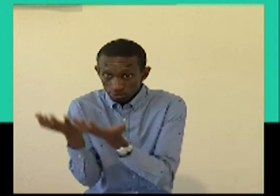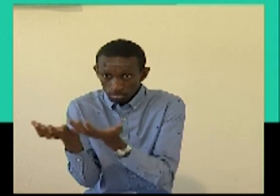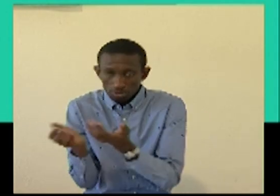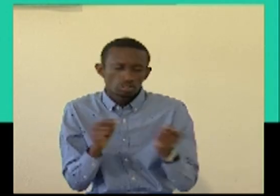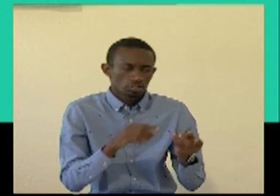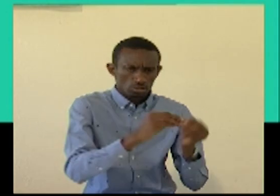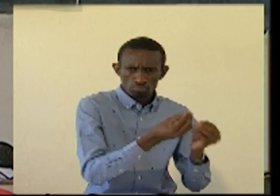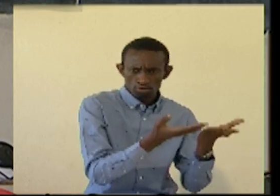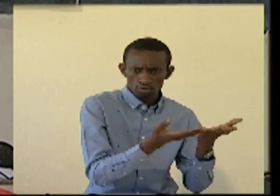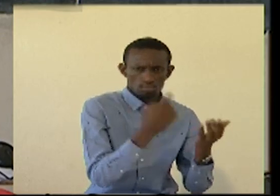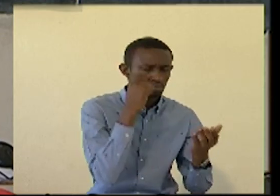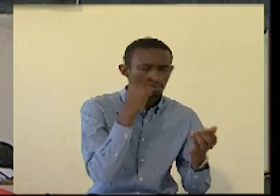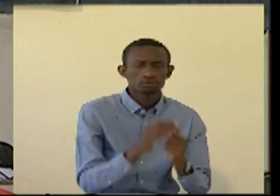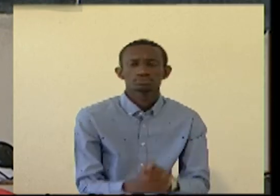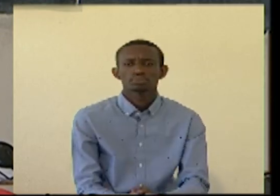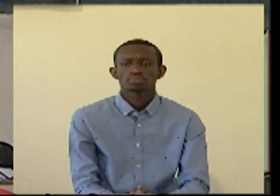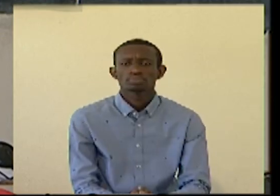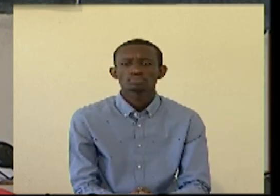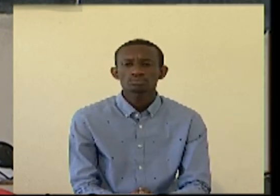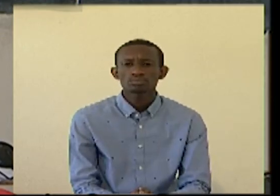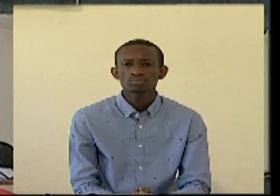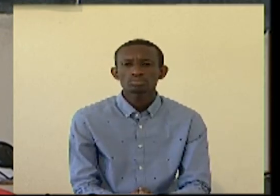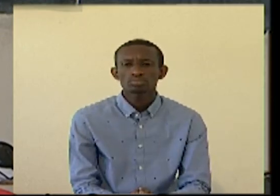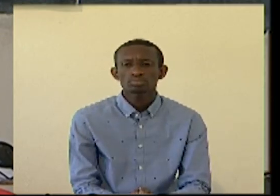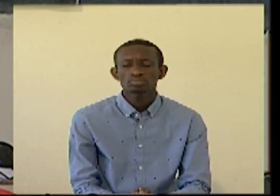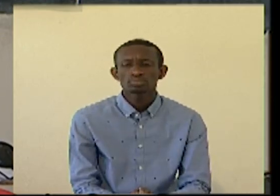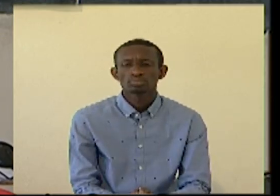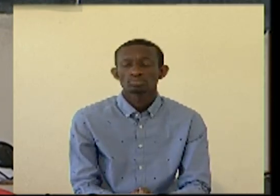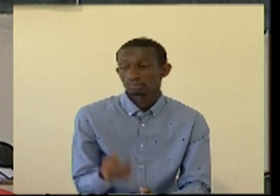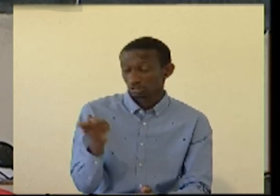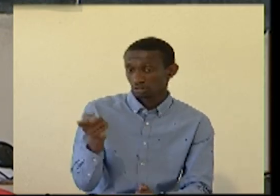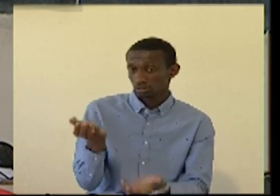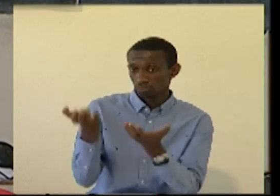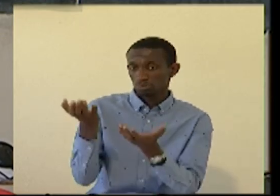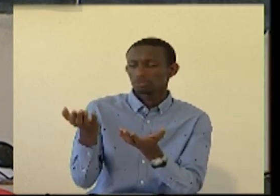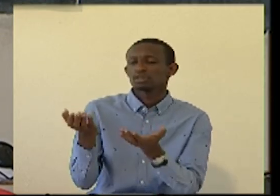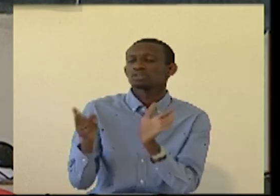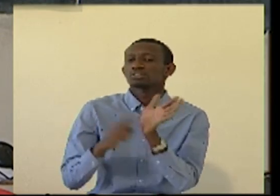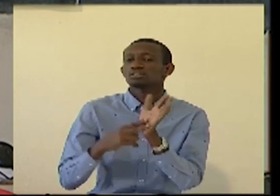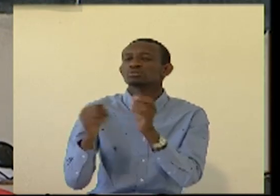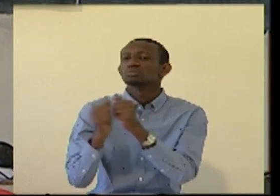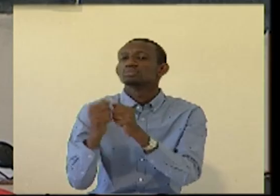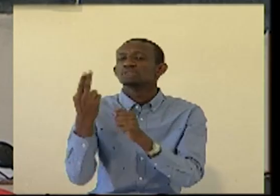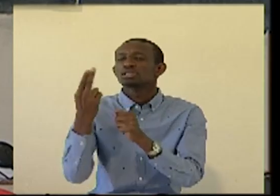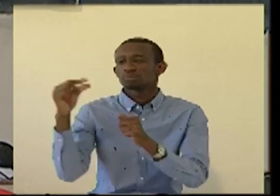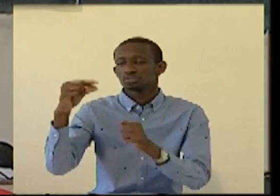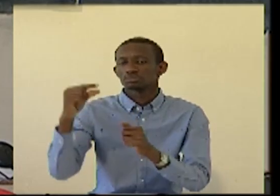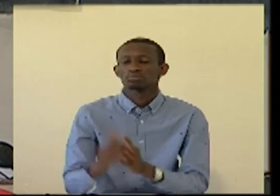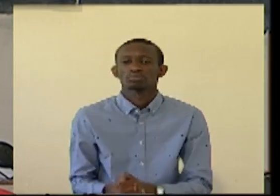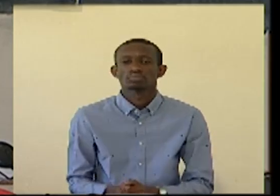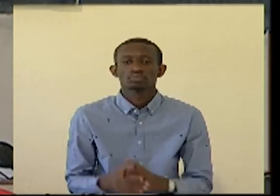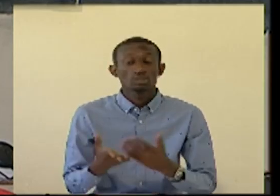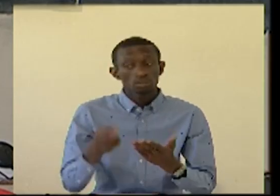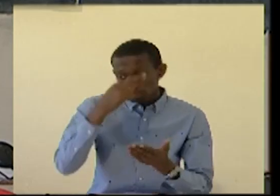for 1 mole of a given type of particles, we always have a fixed mass, a